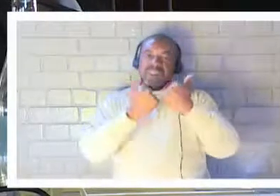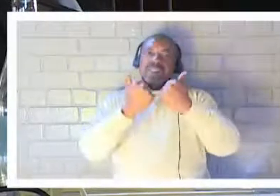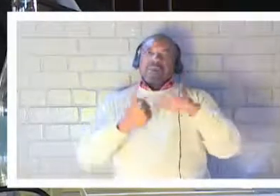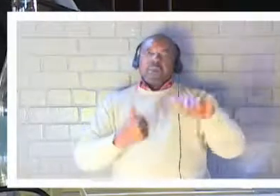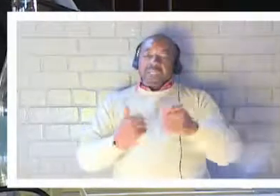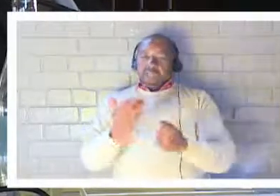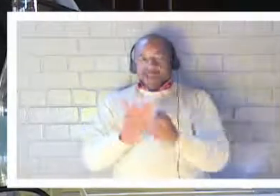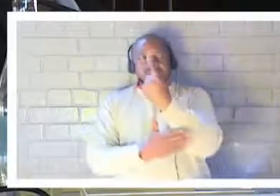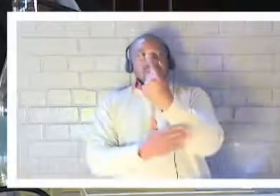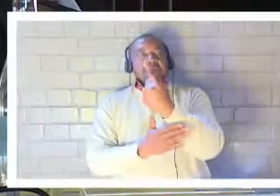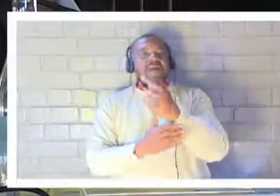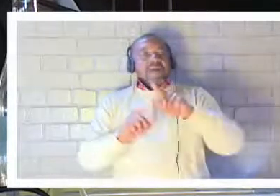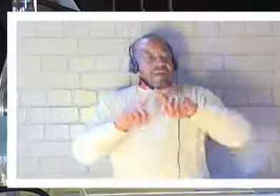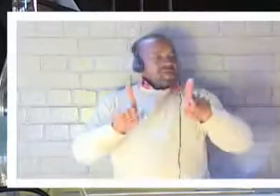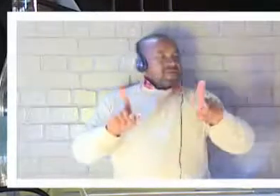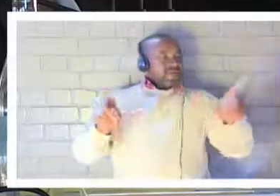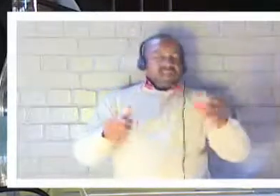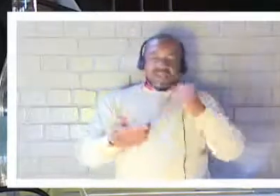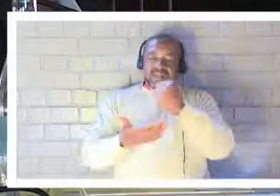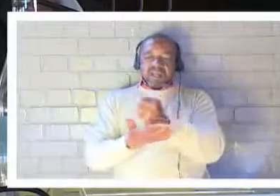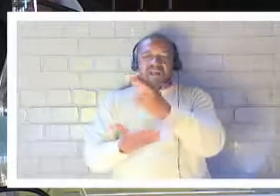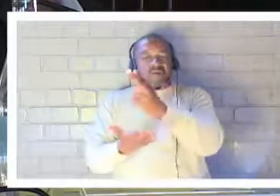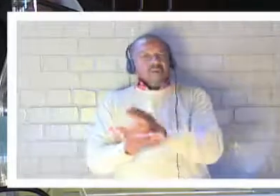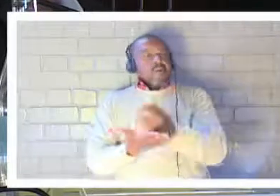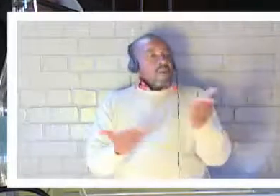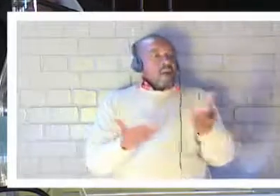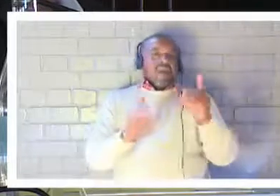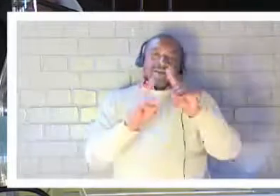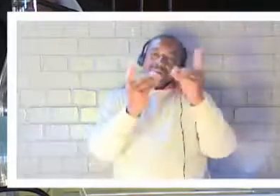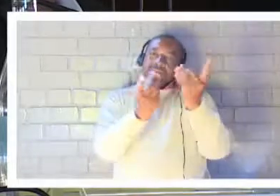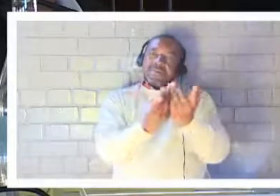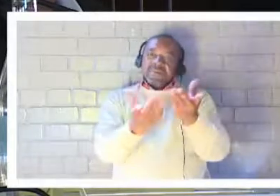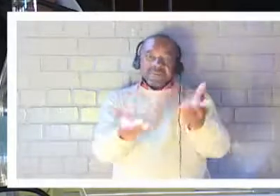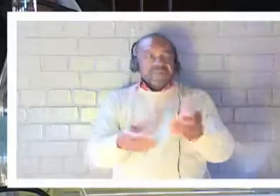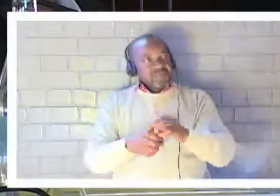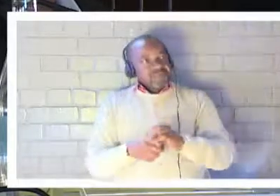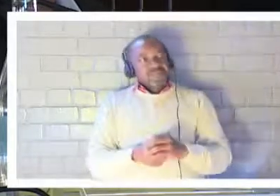faced by various stakeholders in the department.